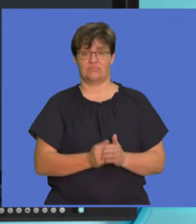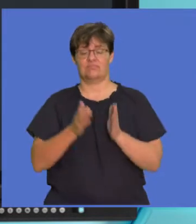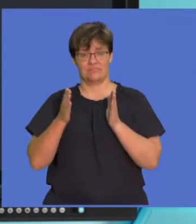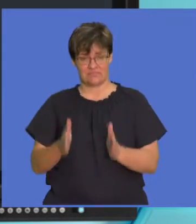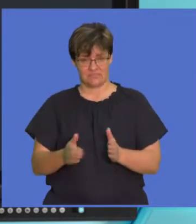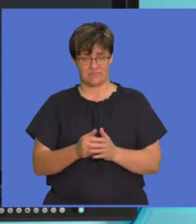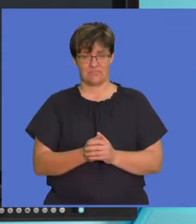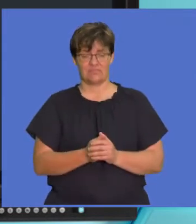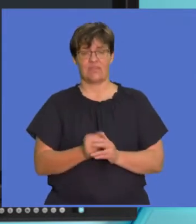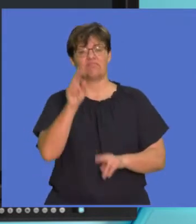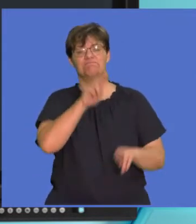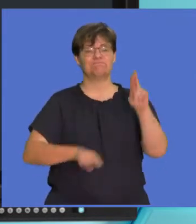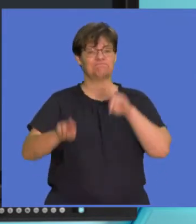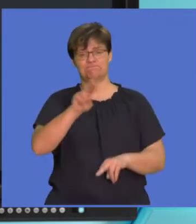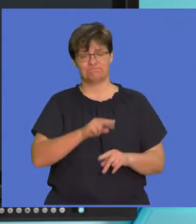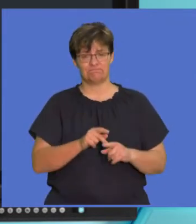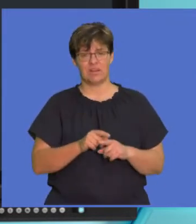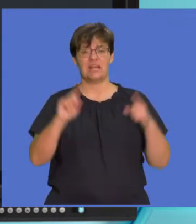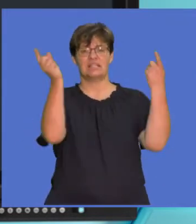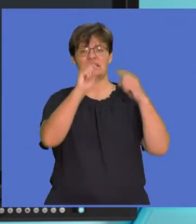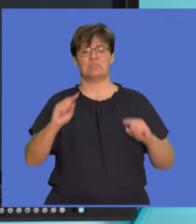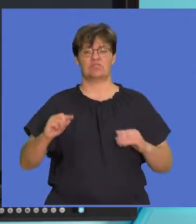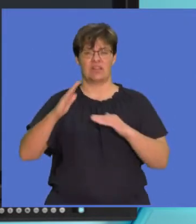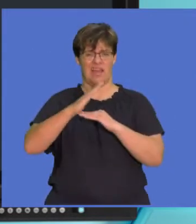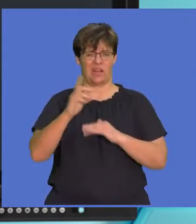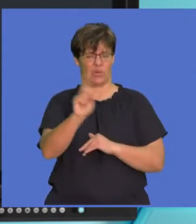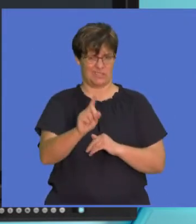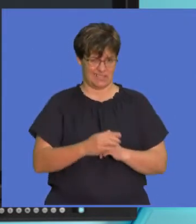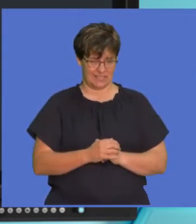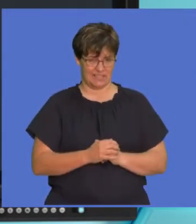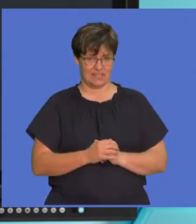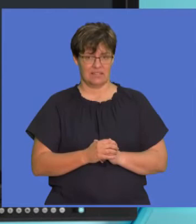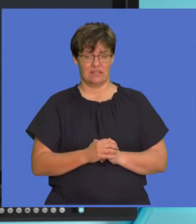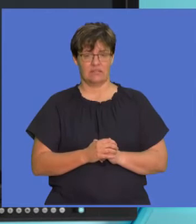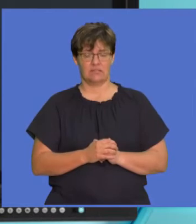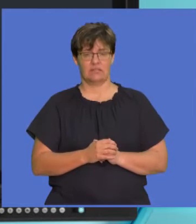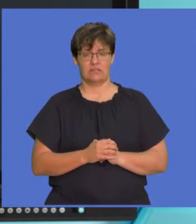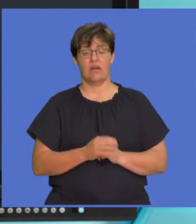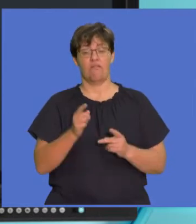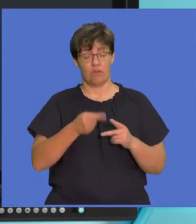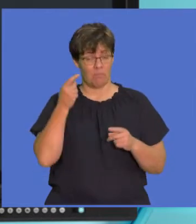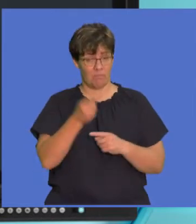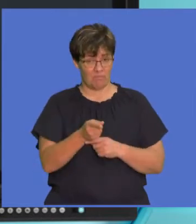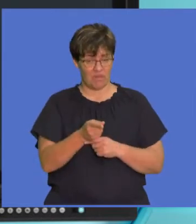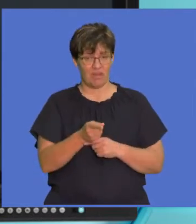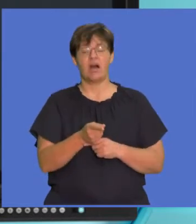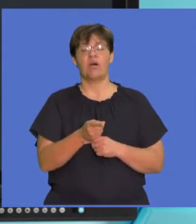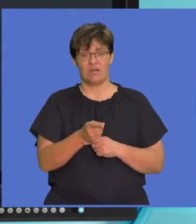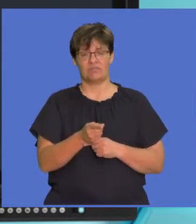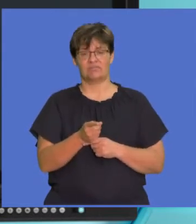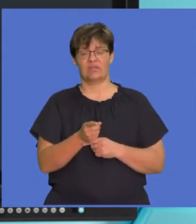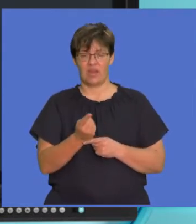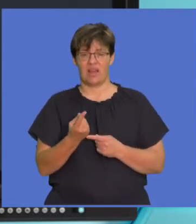into a revision of what special angles are all about, and then from there we will then apply